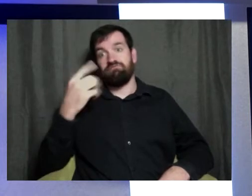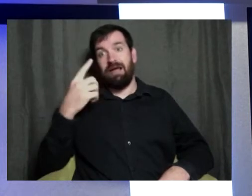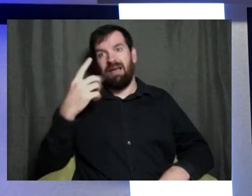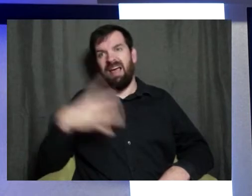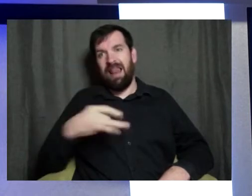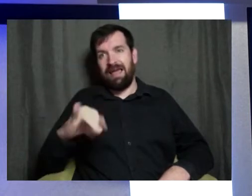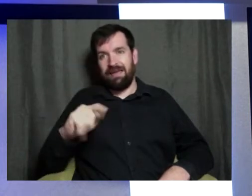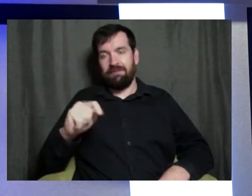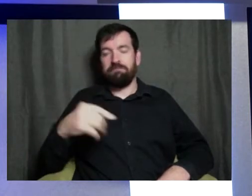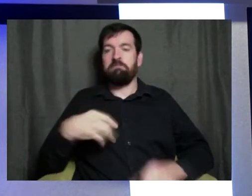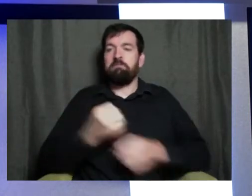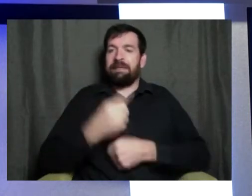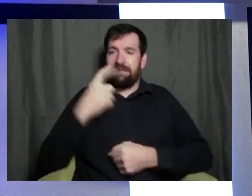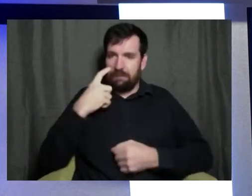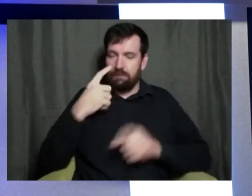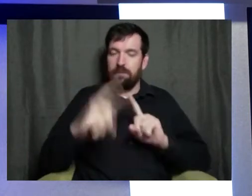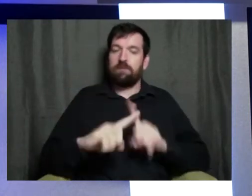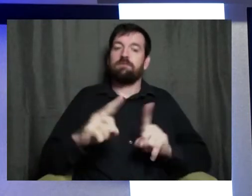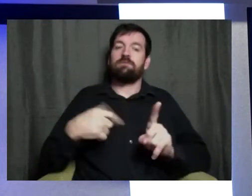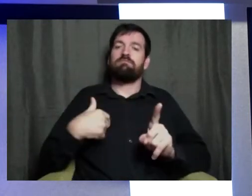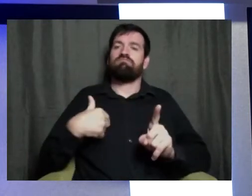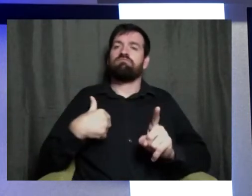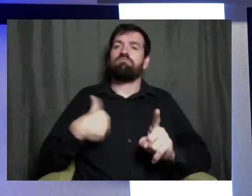work us through it. Mm-hmm. As we learned during the